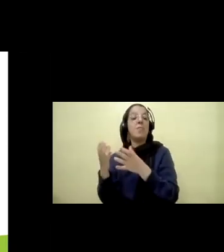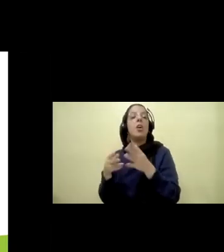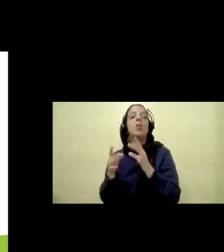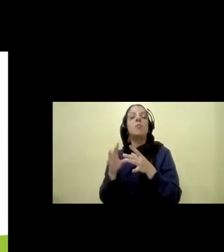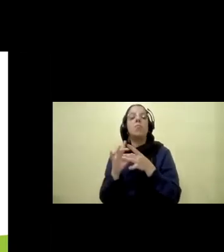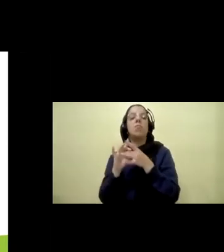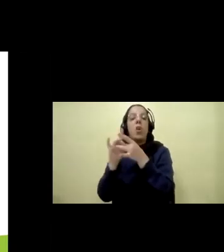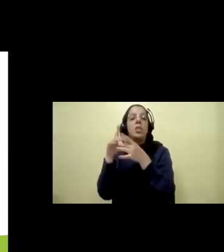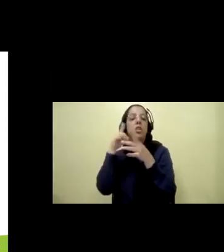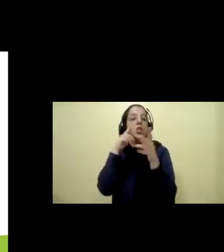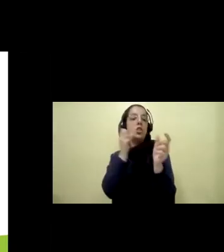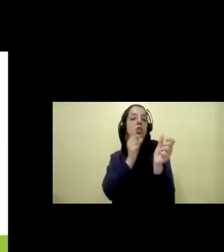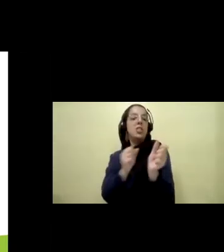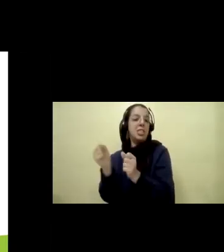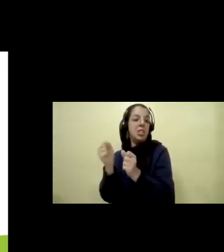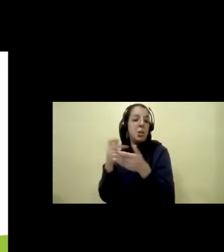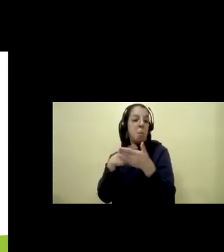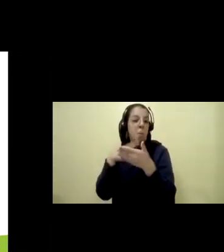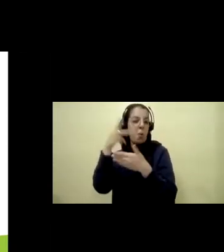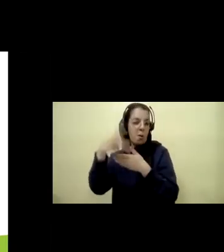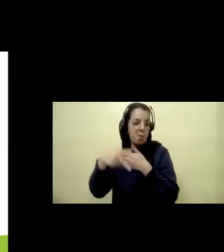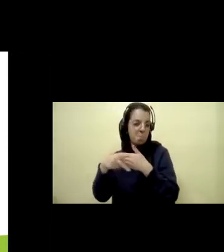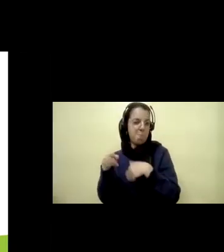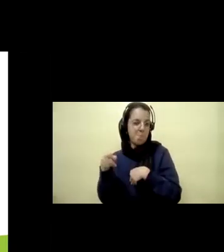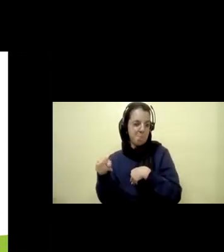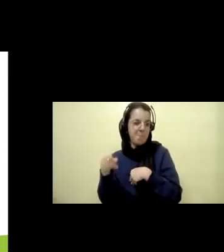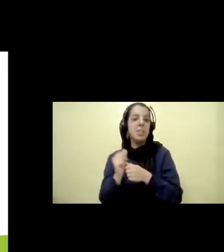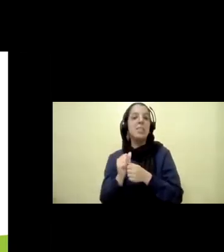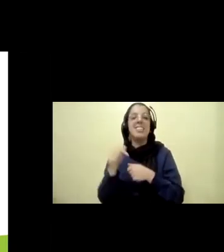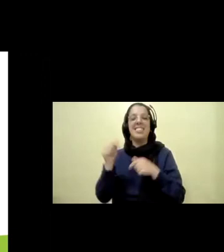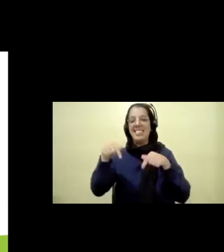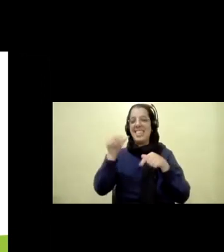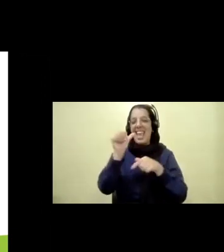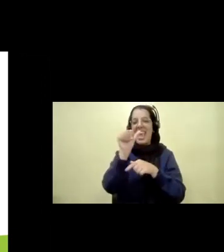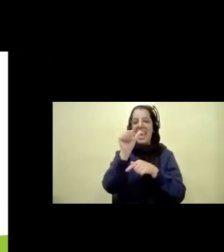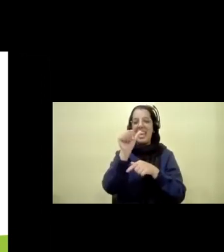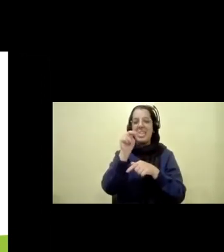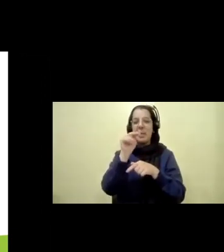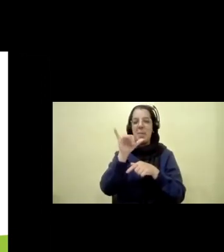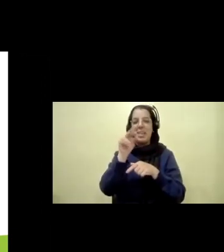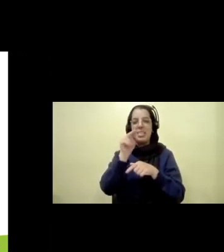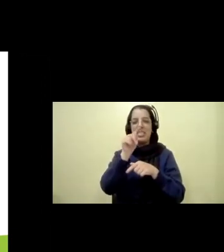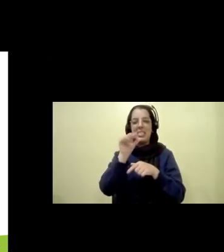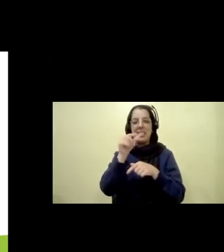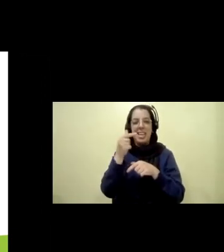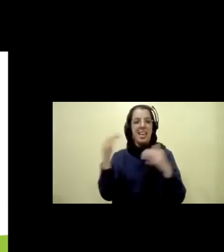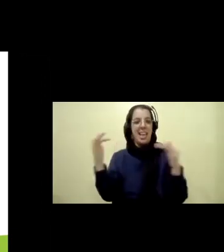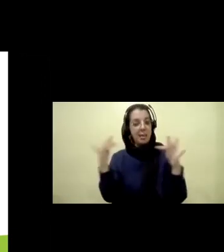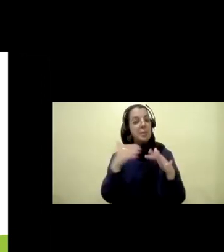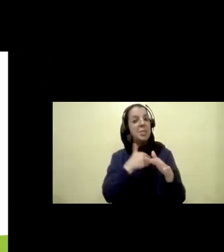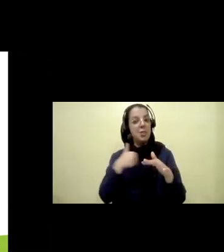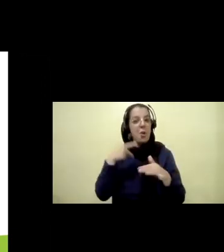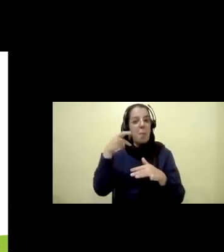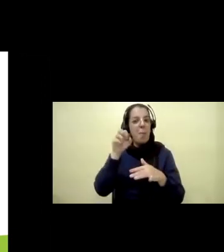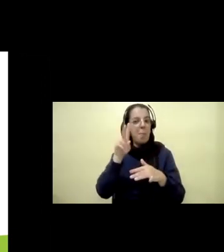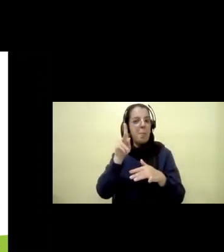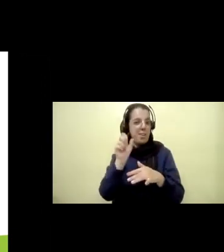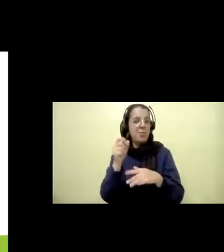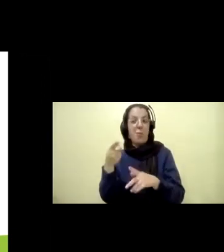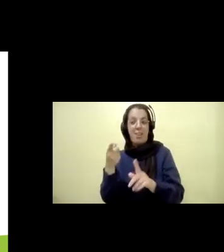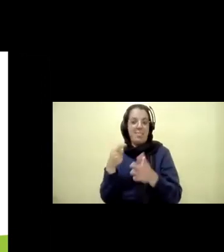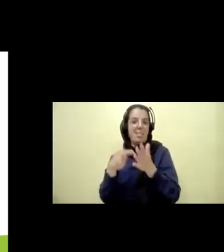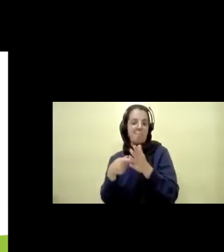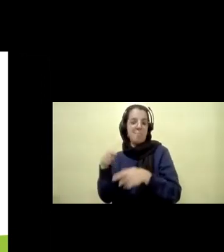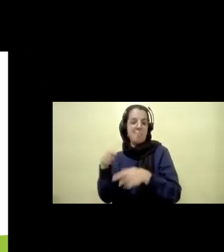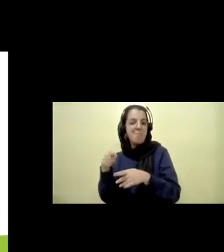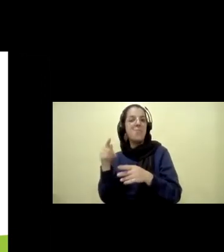strategic programs. So Animating Toronto Parks is an example of one of our strategic programs. So would programs